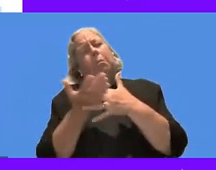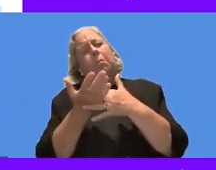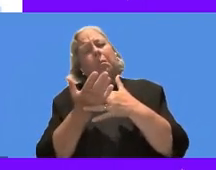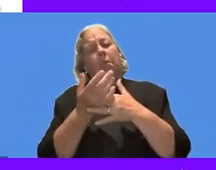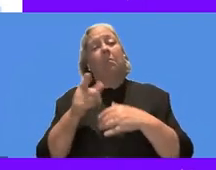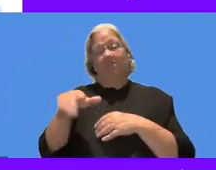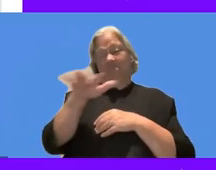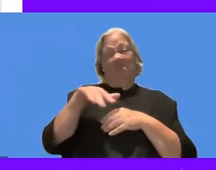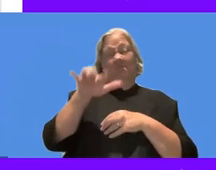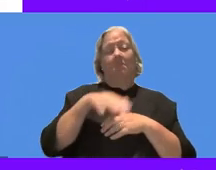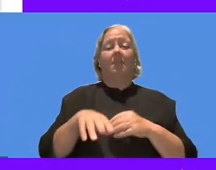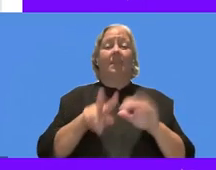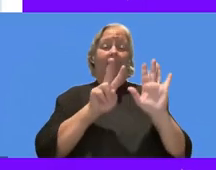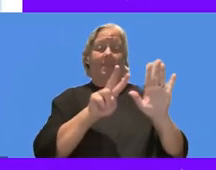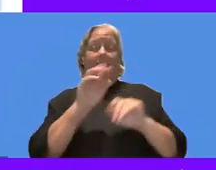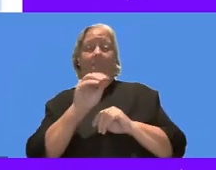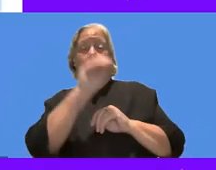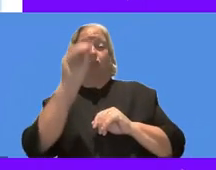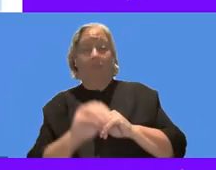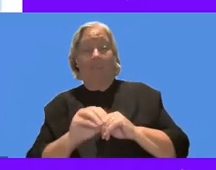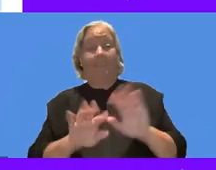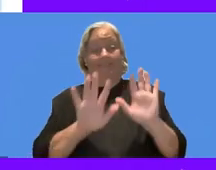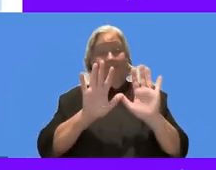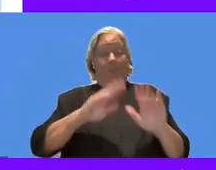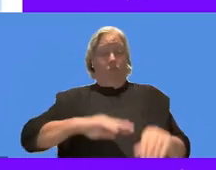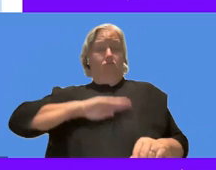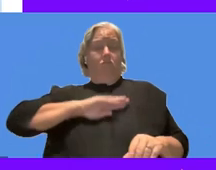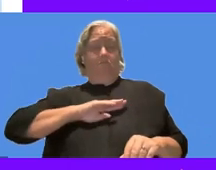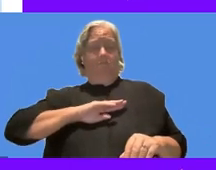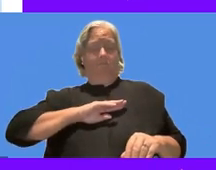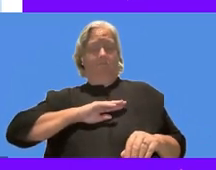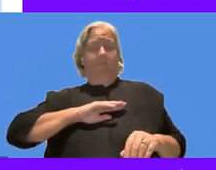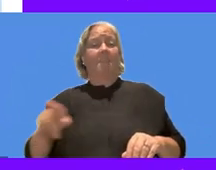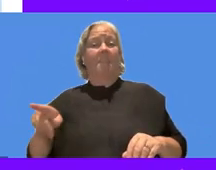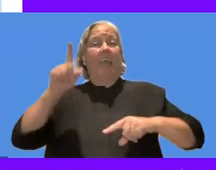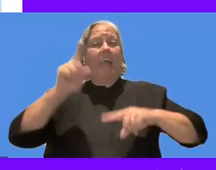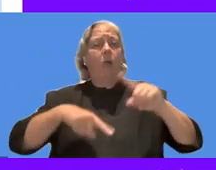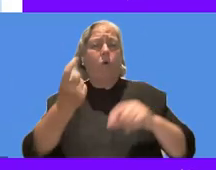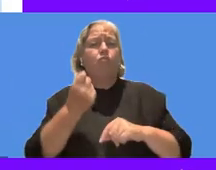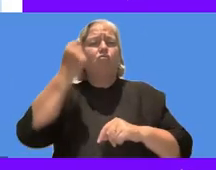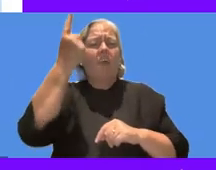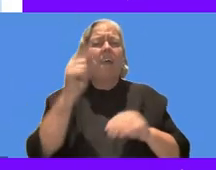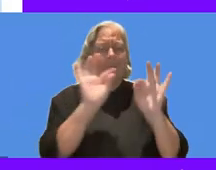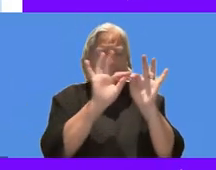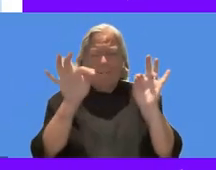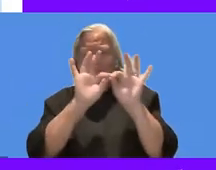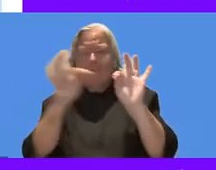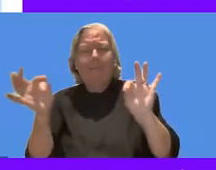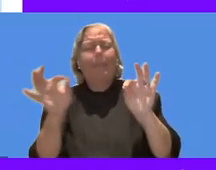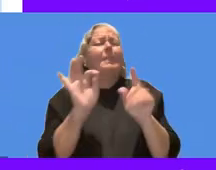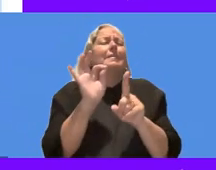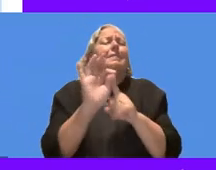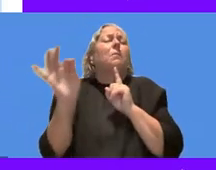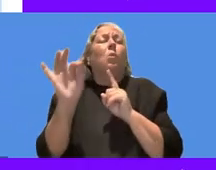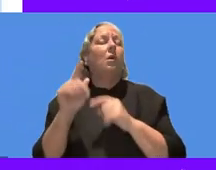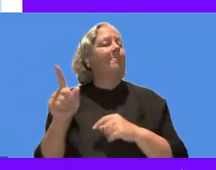70% of 10 years old are unable to read simple texts, which is unbelievable. It's something that we are losing progress in terms of